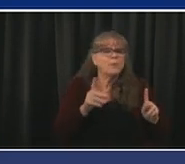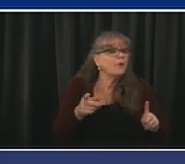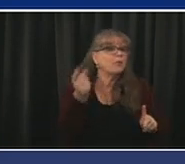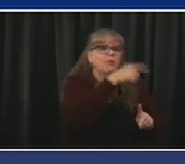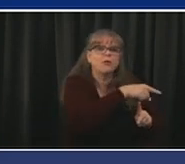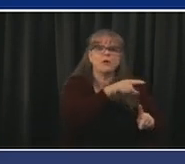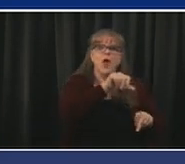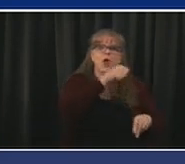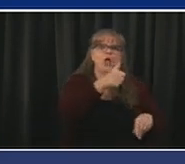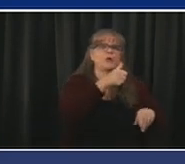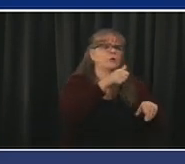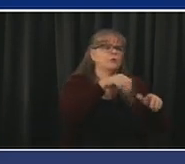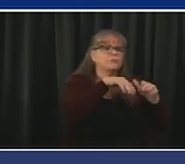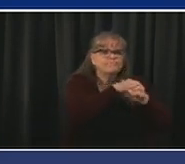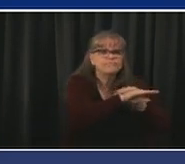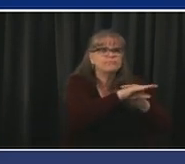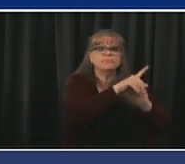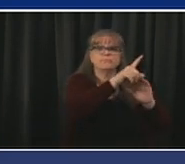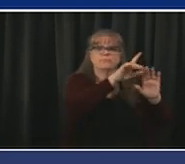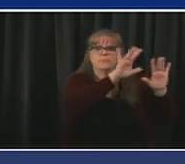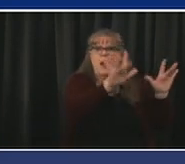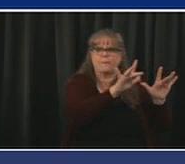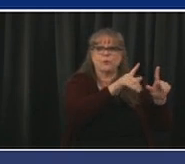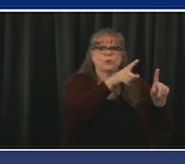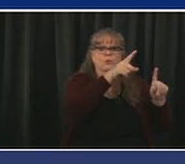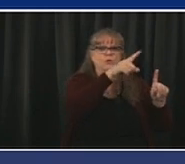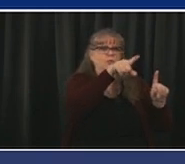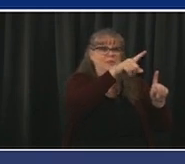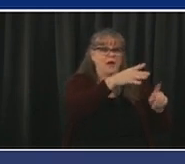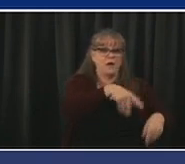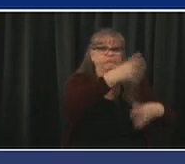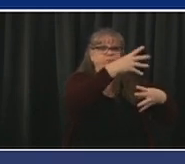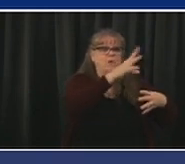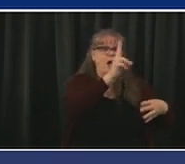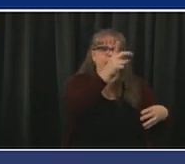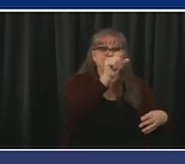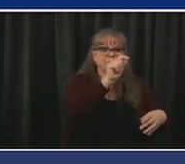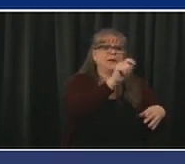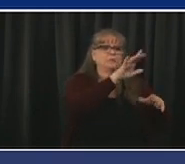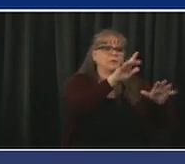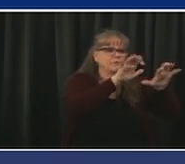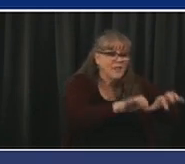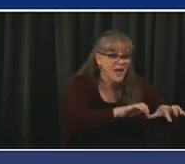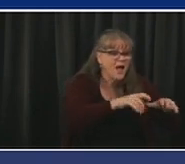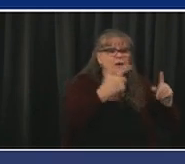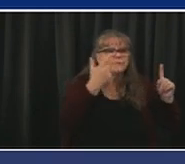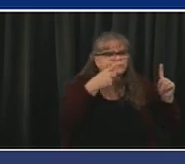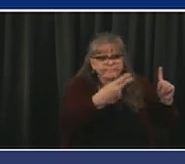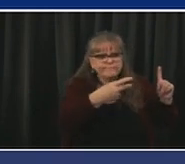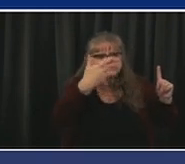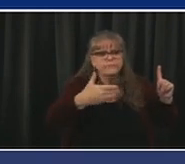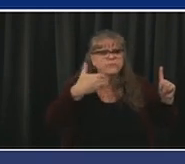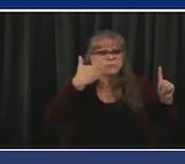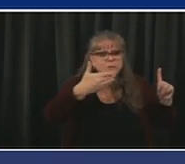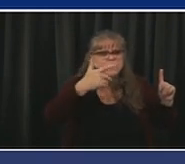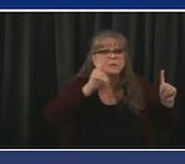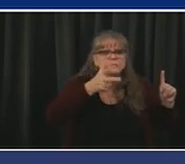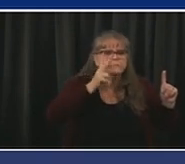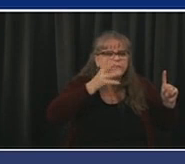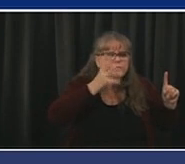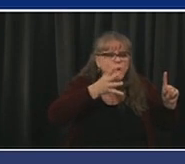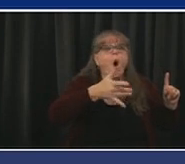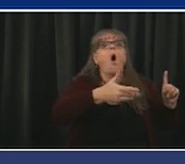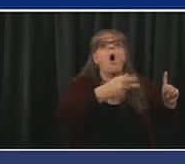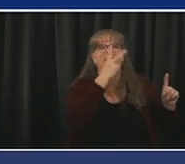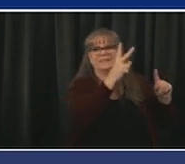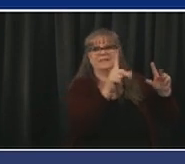pharmacies, community health clinics, hospitals. So if you're in any of these groups, you'll be able to sign up next week. But just be patient here. They need to update that